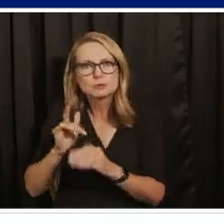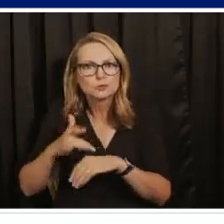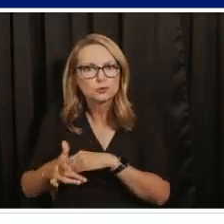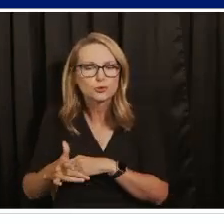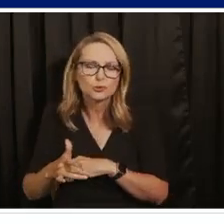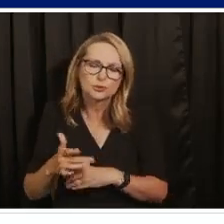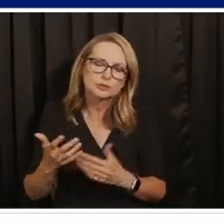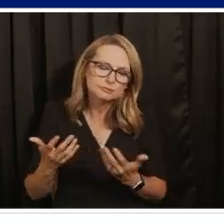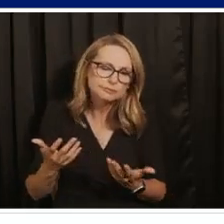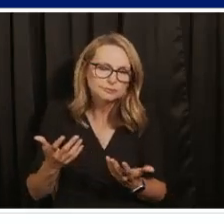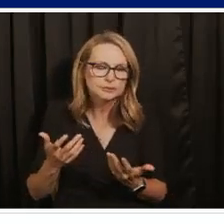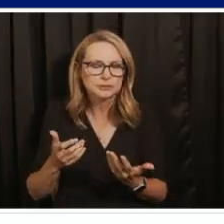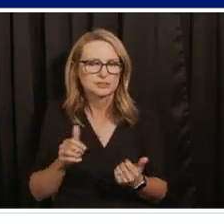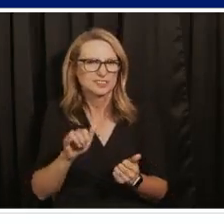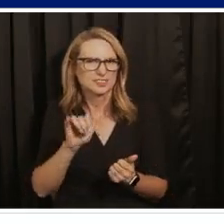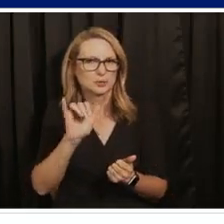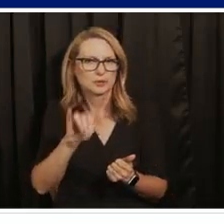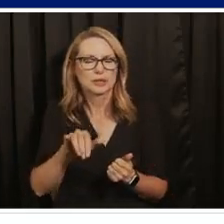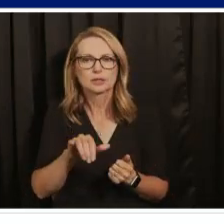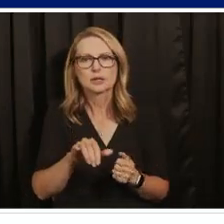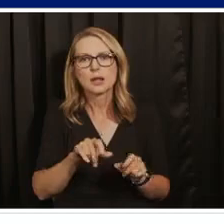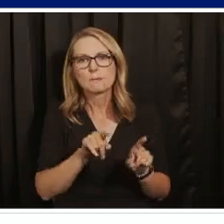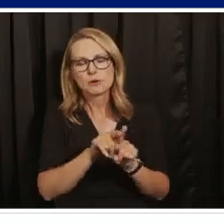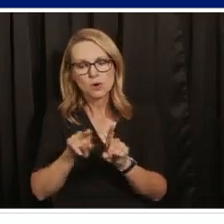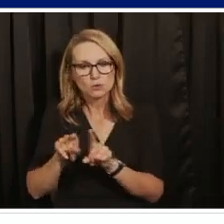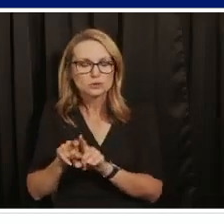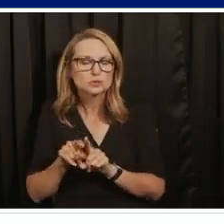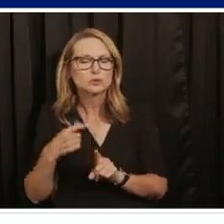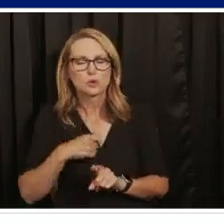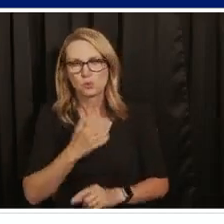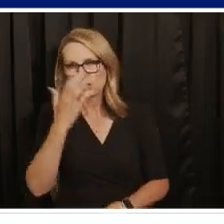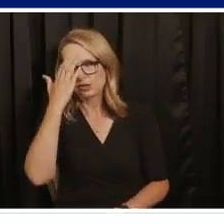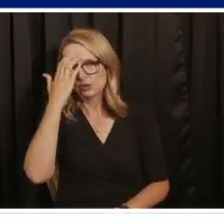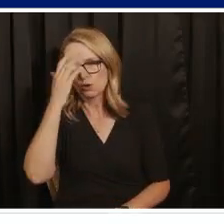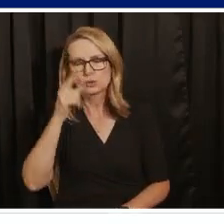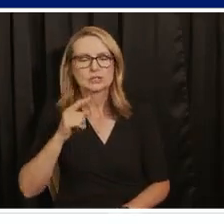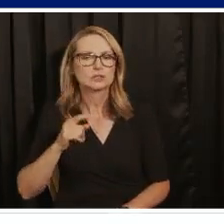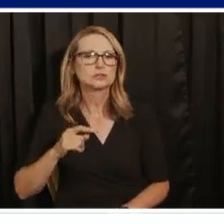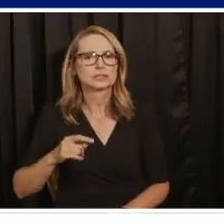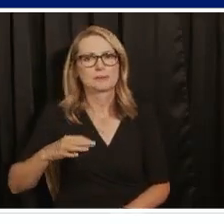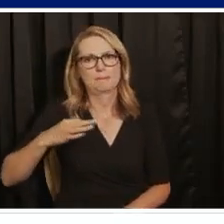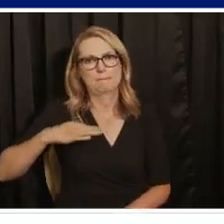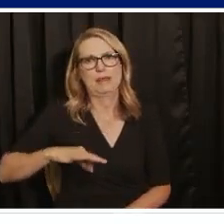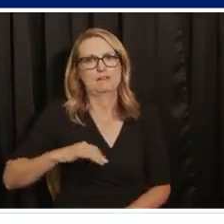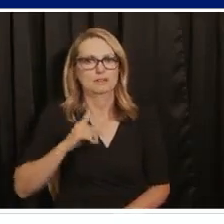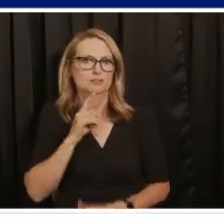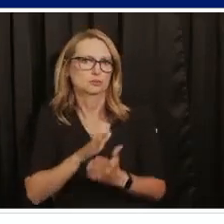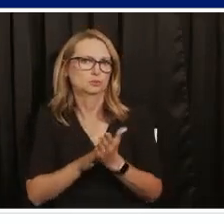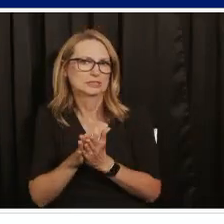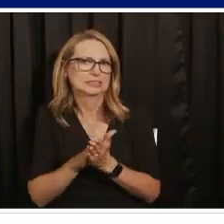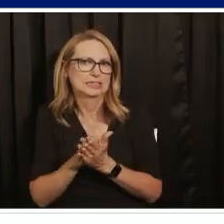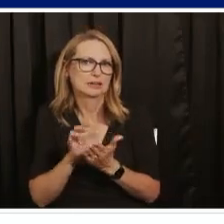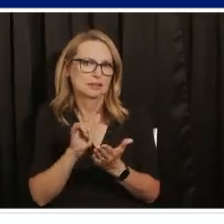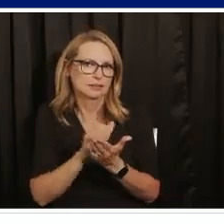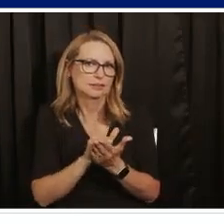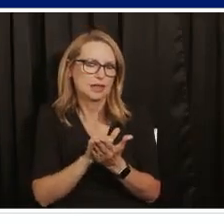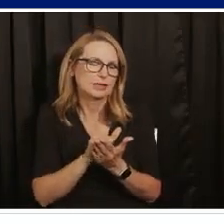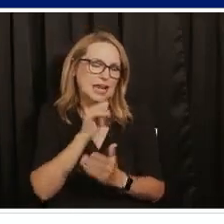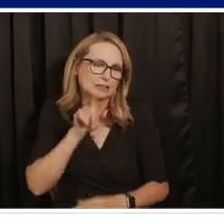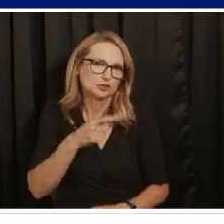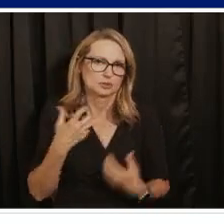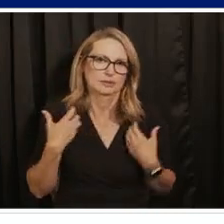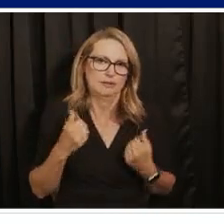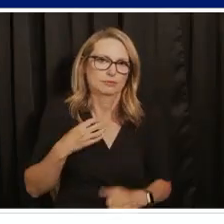make sure that in addition to the epidemiological benefit, that there can be some kind of incentive around that. Those details will be rolled out